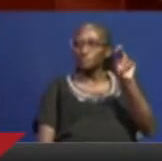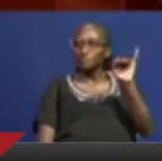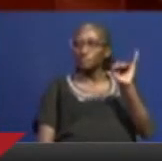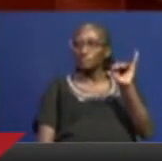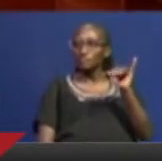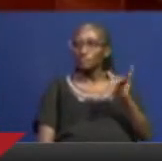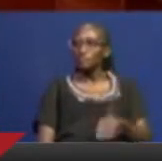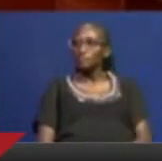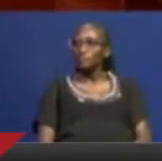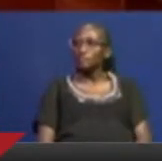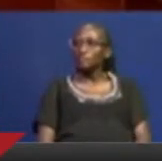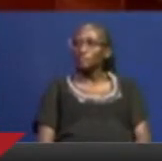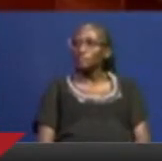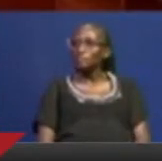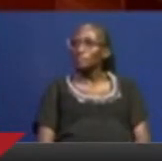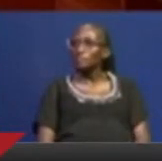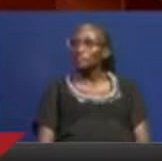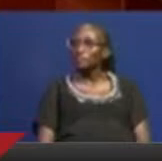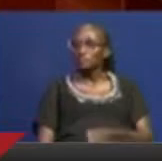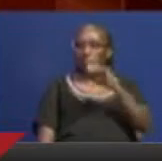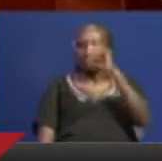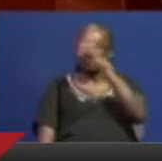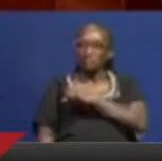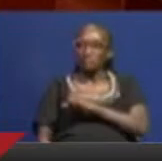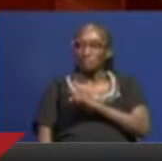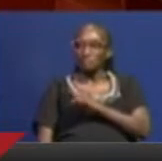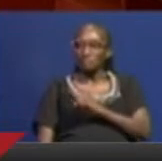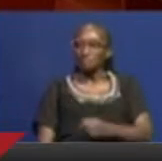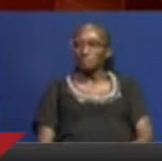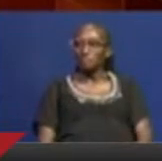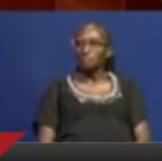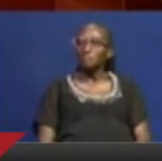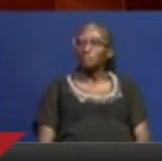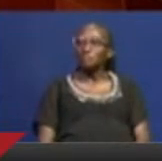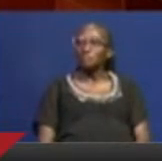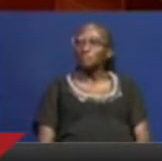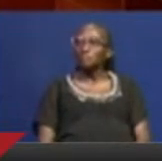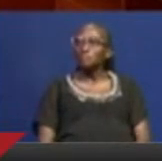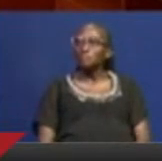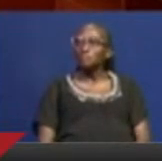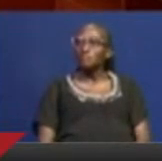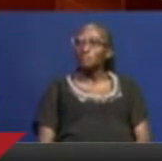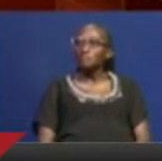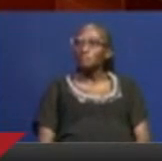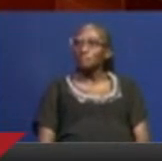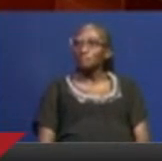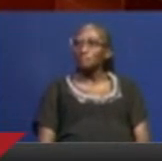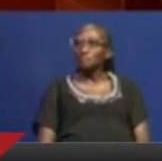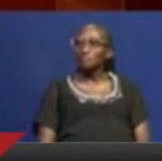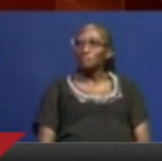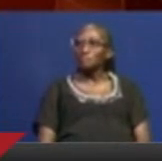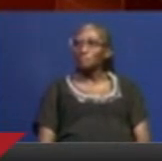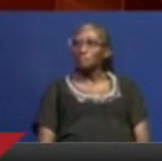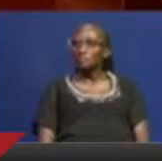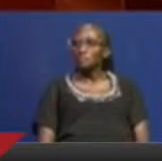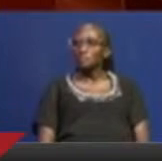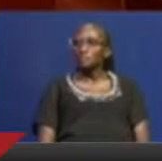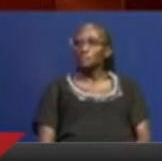Kitutu Masaba Clive Ombane